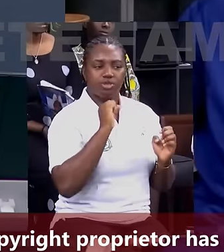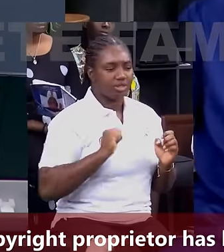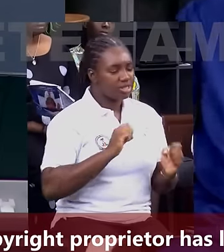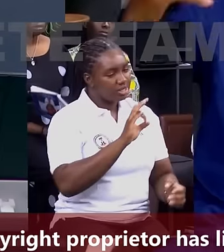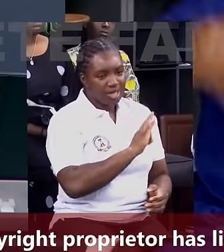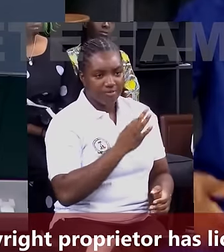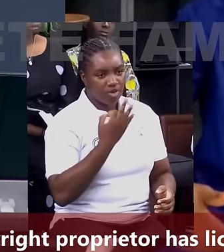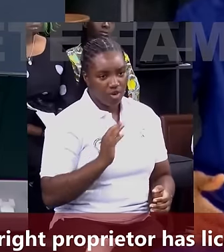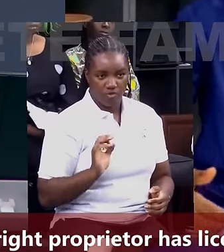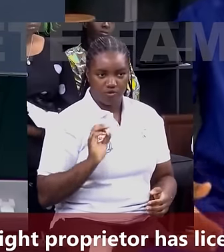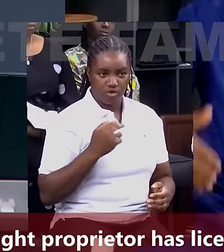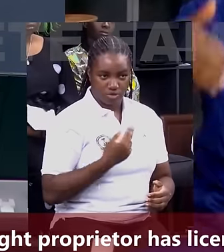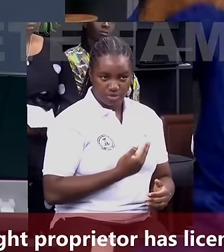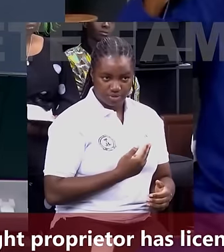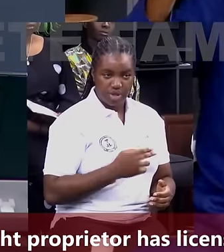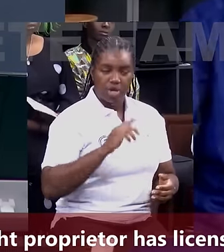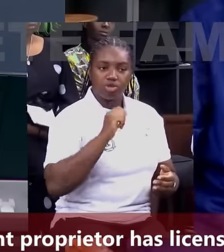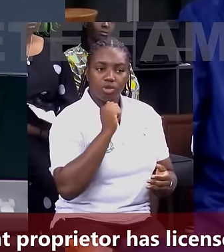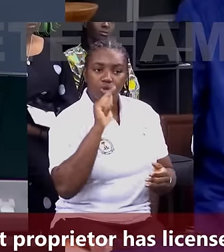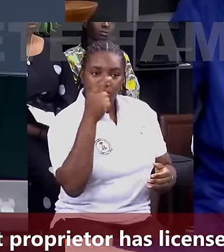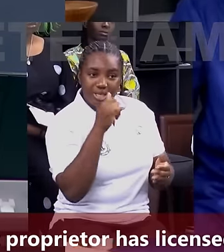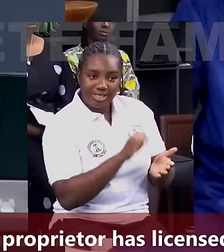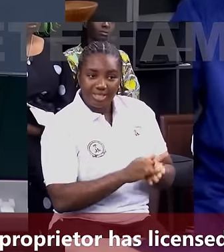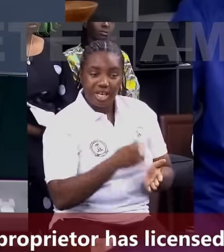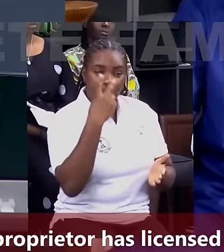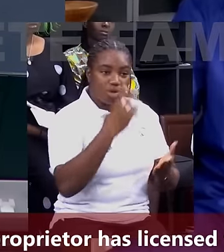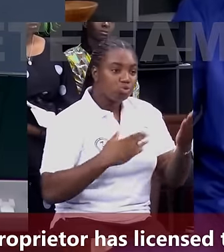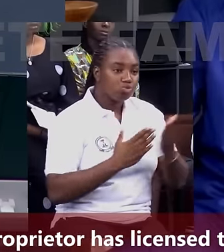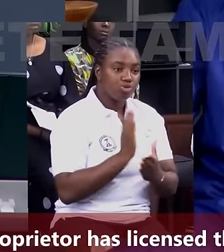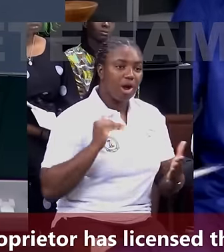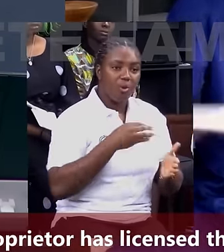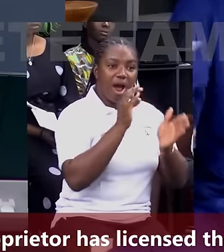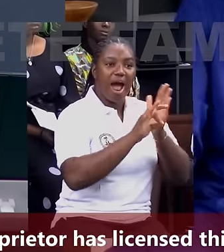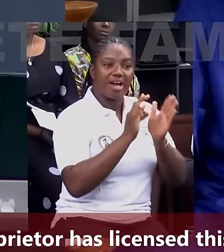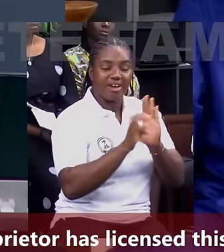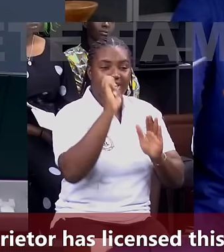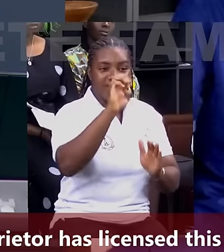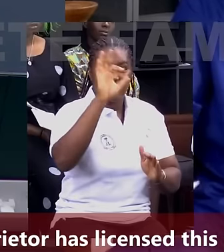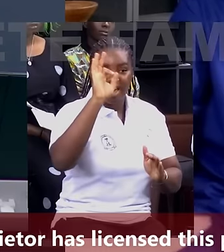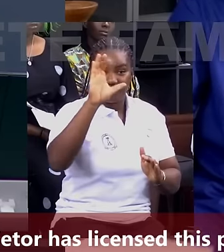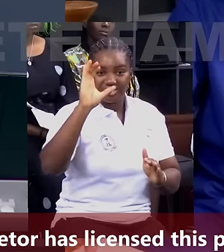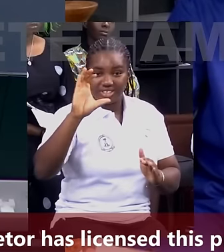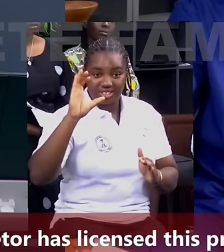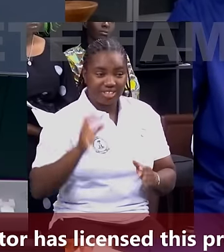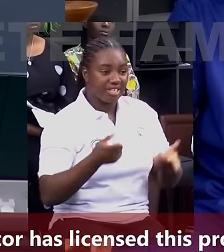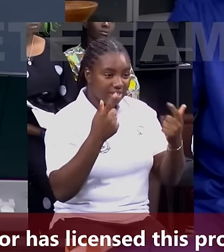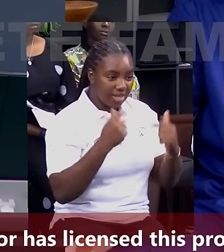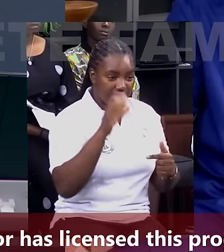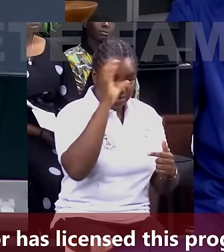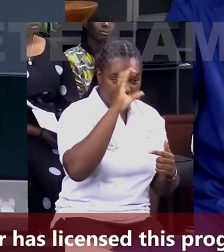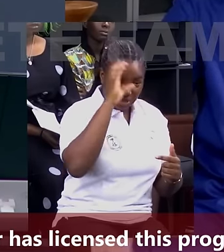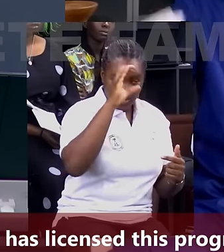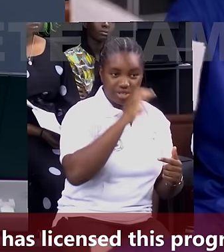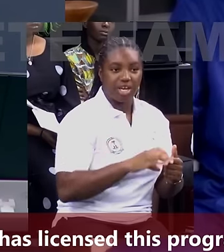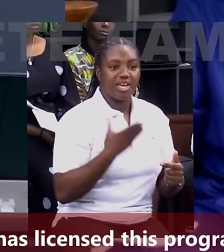Hospital. Not only that, they looked through our account. EFCC scrutinized, I'm told. They